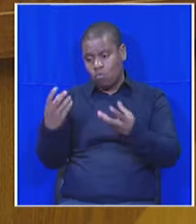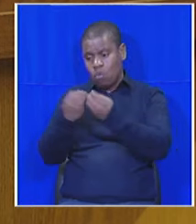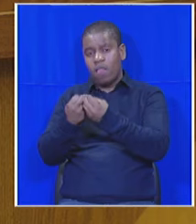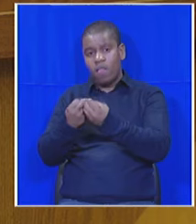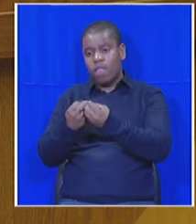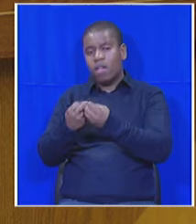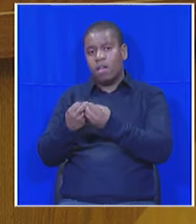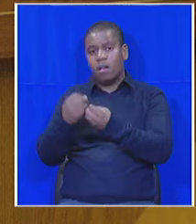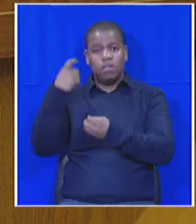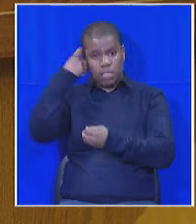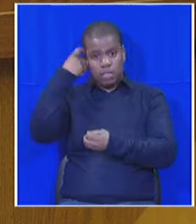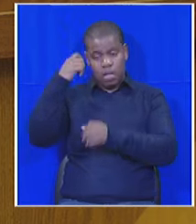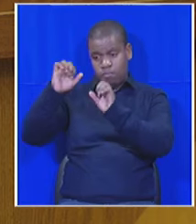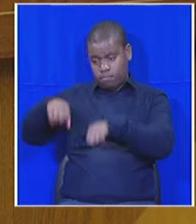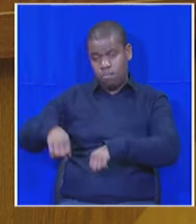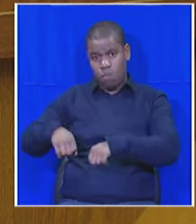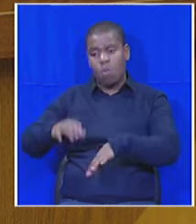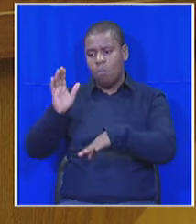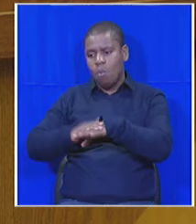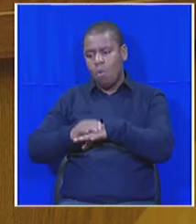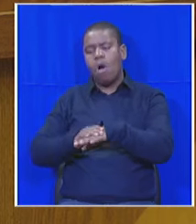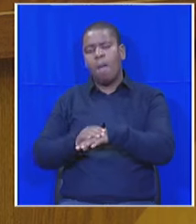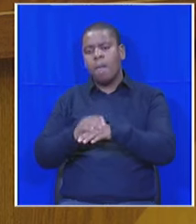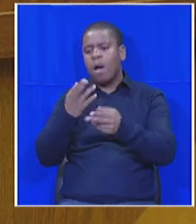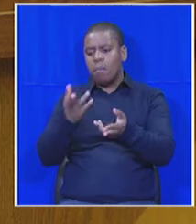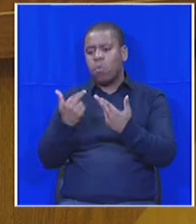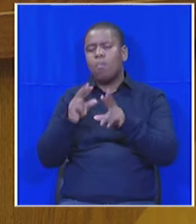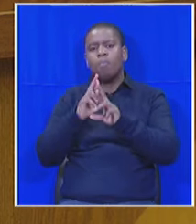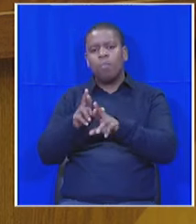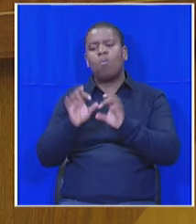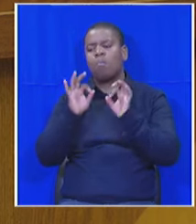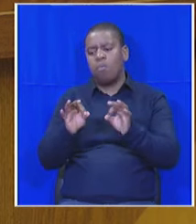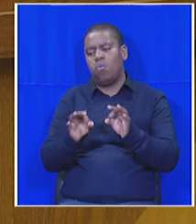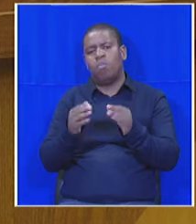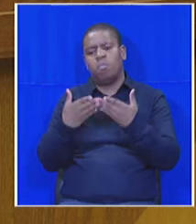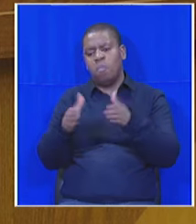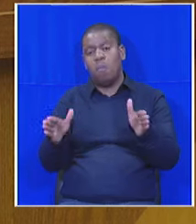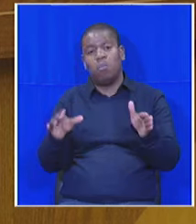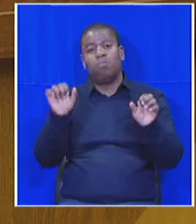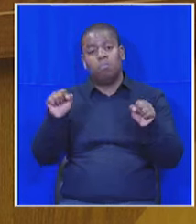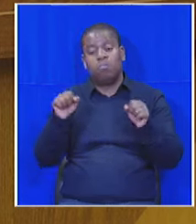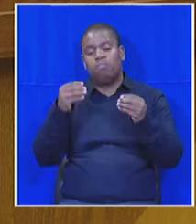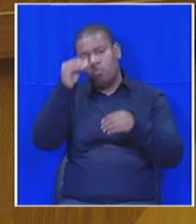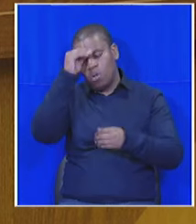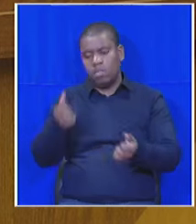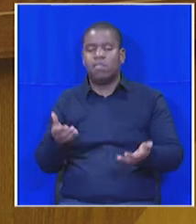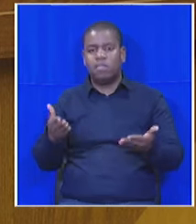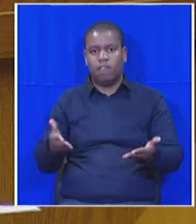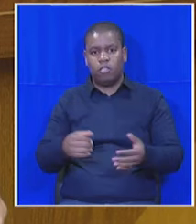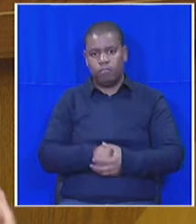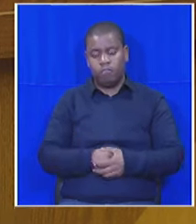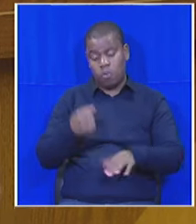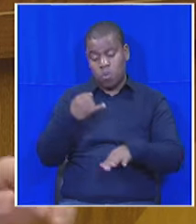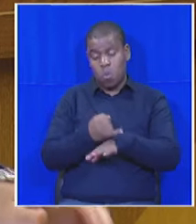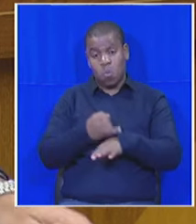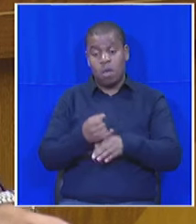will further contribute to a more professional, accountable, and transparent police service. The transformation of the SAPS and the response on the